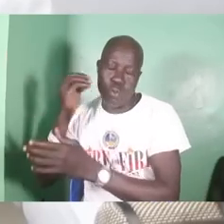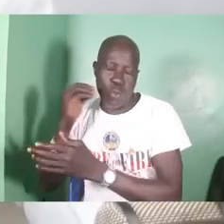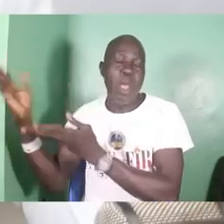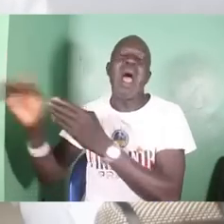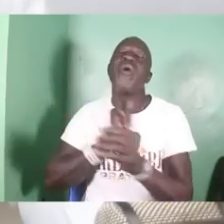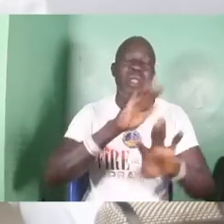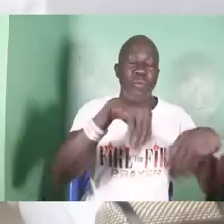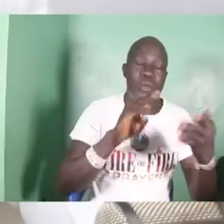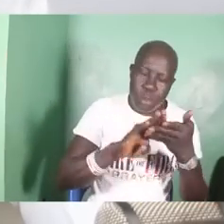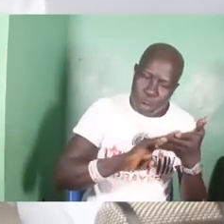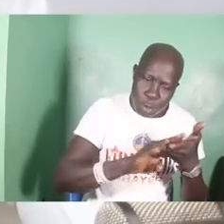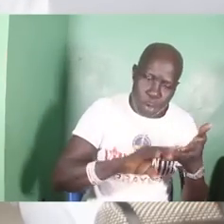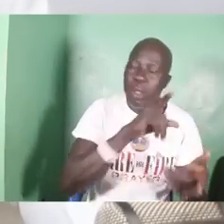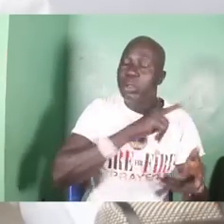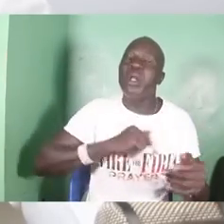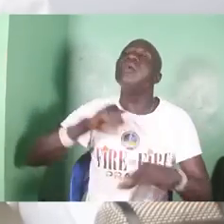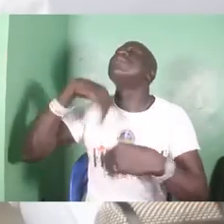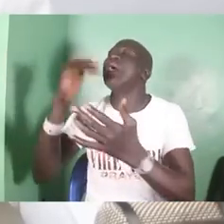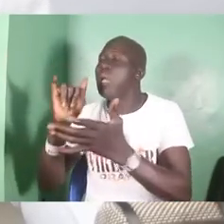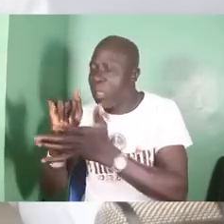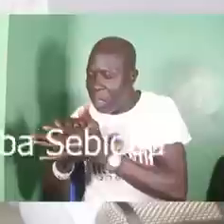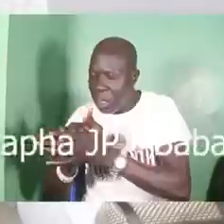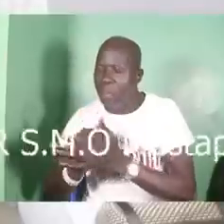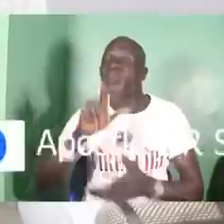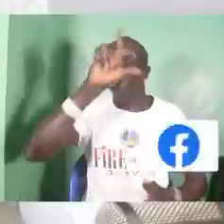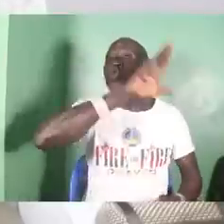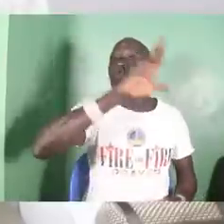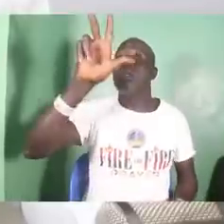ma fo ni ose. I'll give you a soul. Oluwa lo wu be.